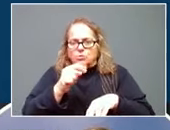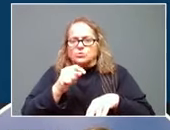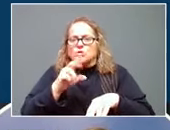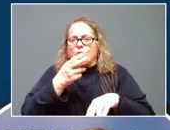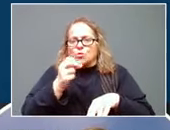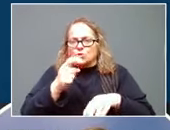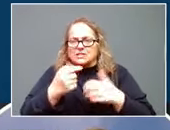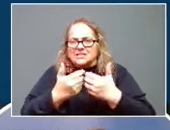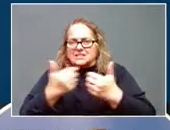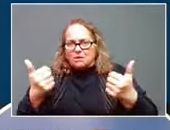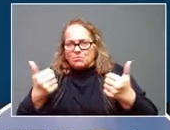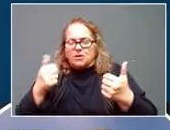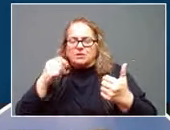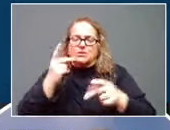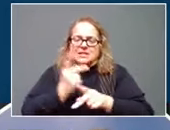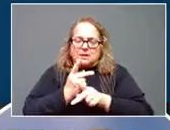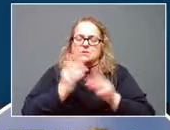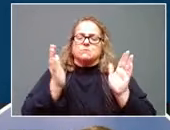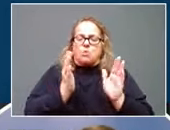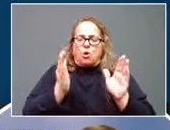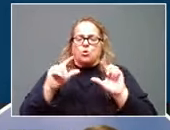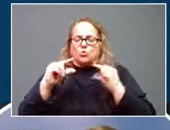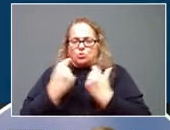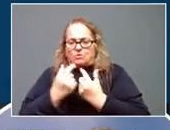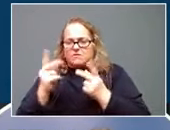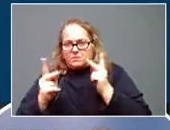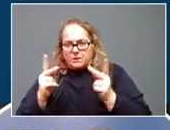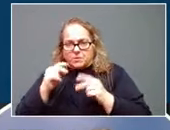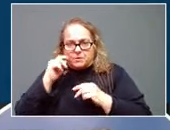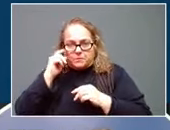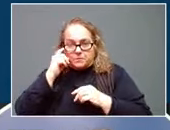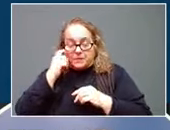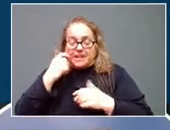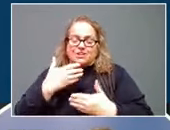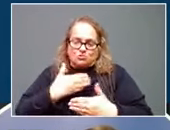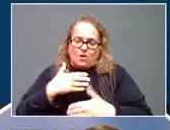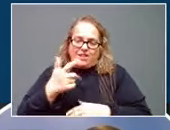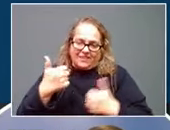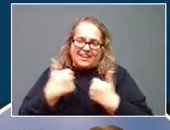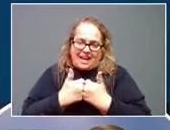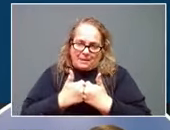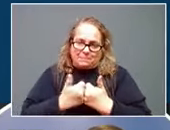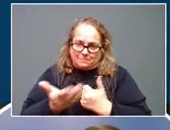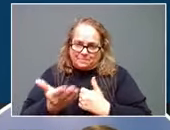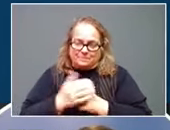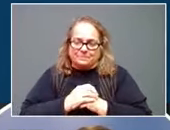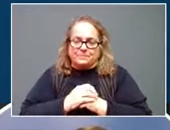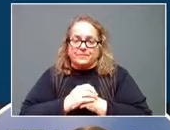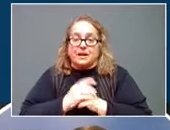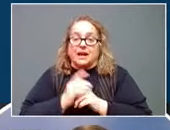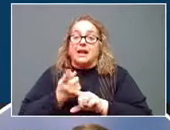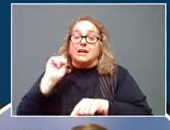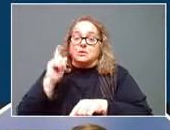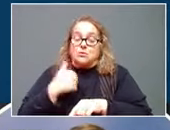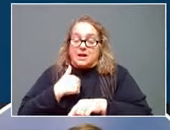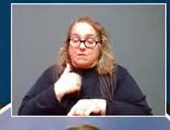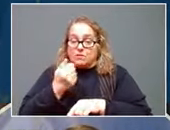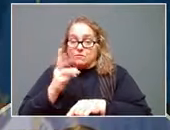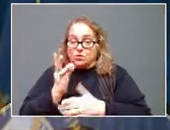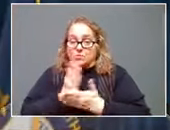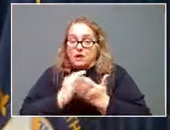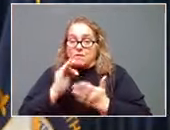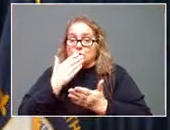just a little bit smaller. Enjoy the game. All right. And last week we had a few pieces of good news we were going to